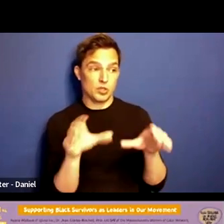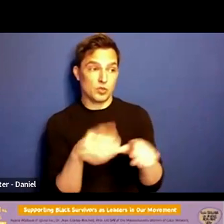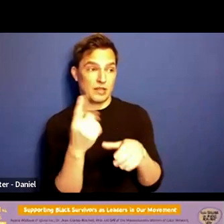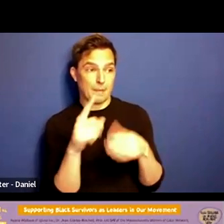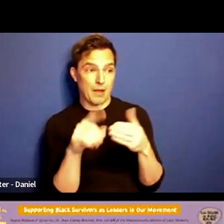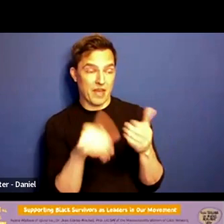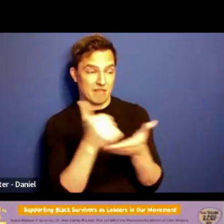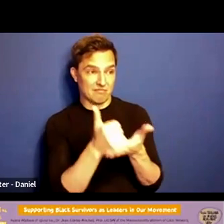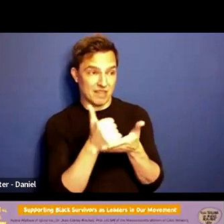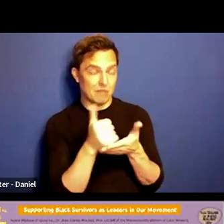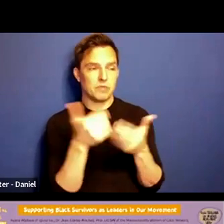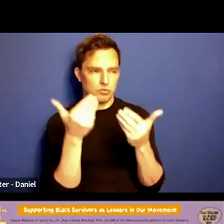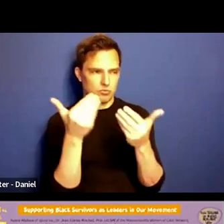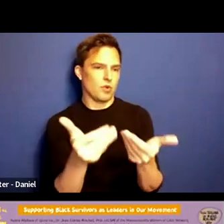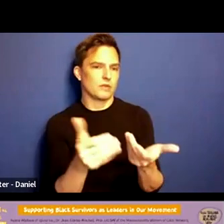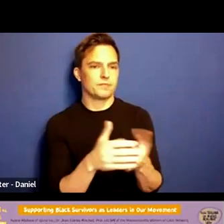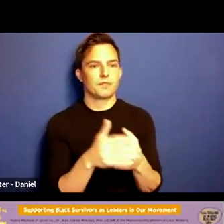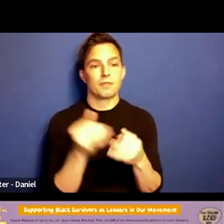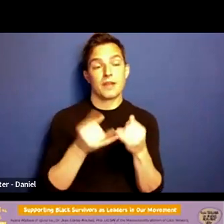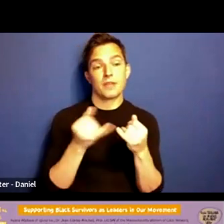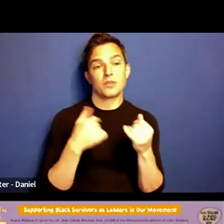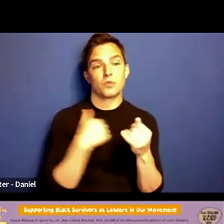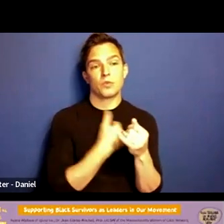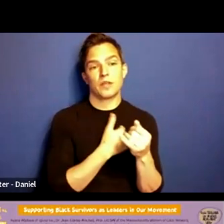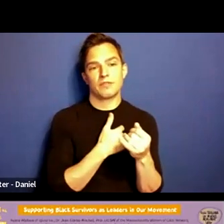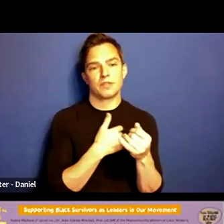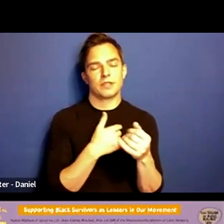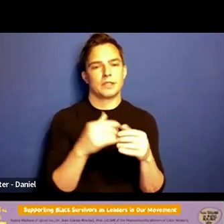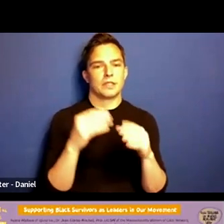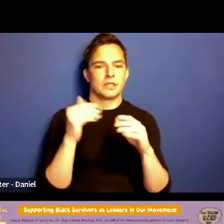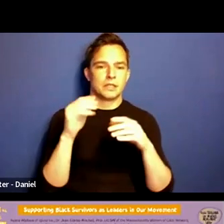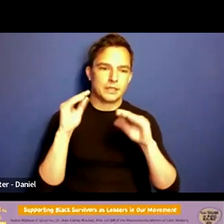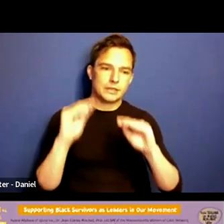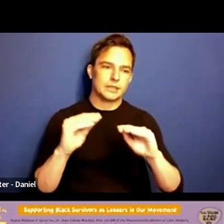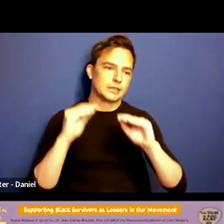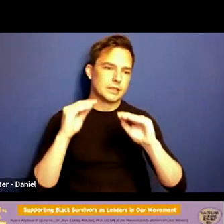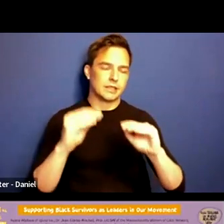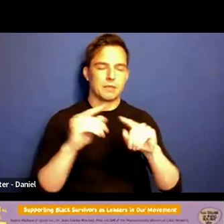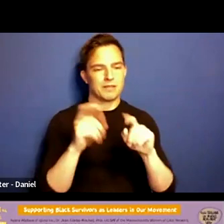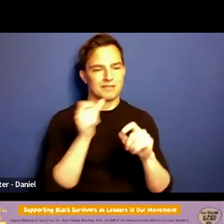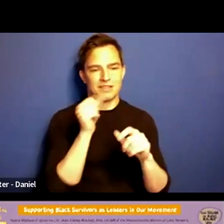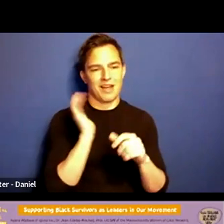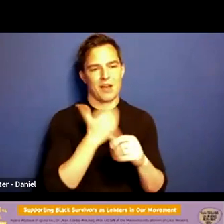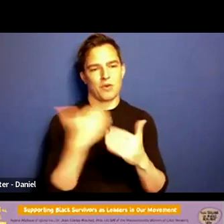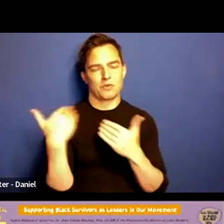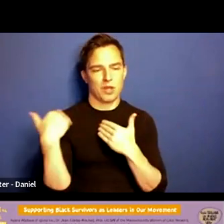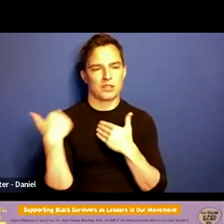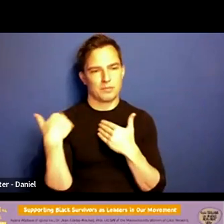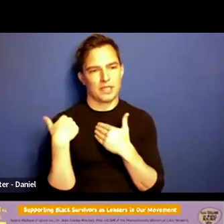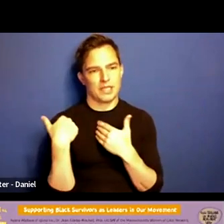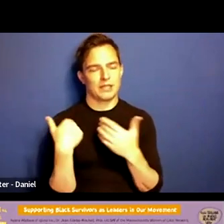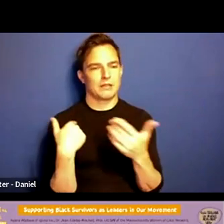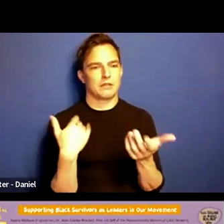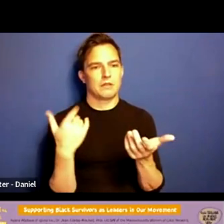And maybe, I don't know, we've exhausted trying to train people. It's not our responsibility for that, yet they still